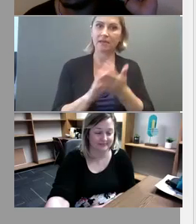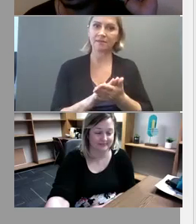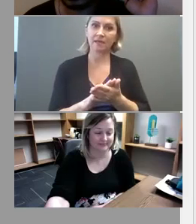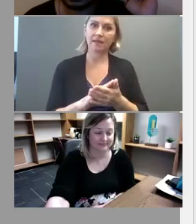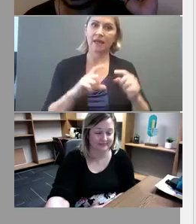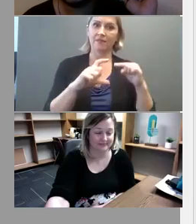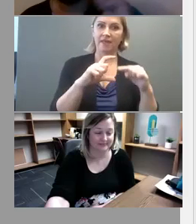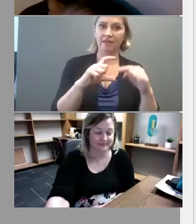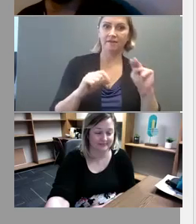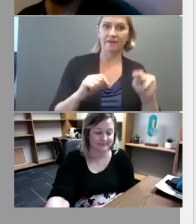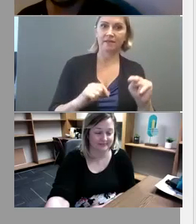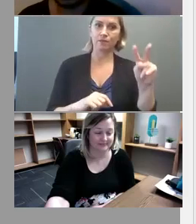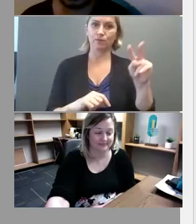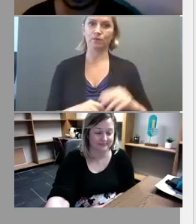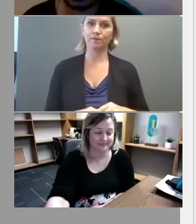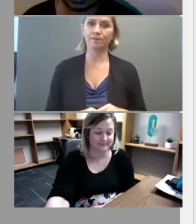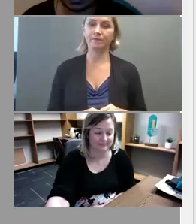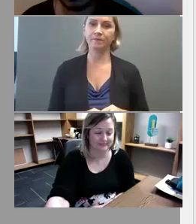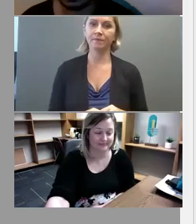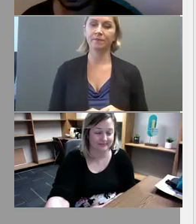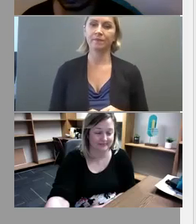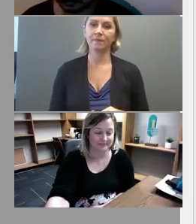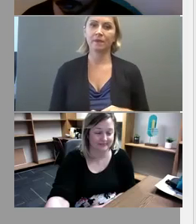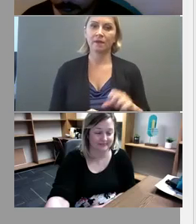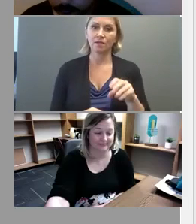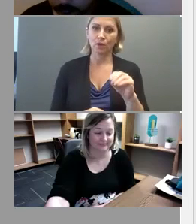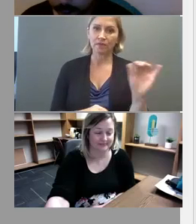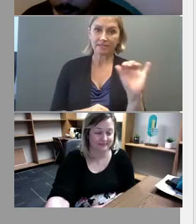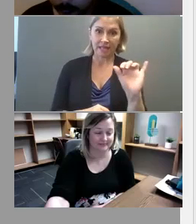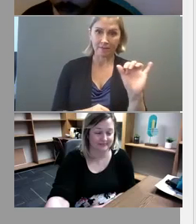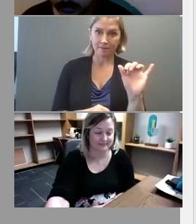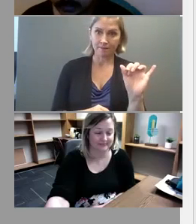n squared. Now, the same thing.